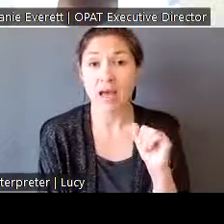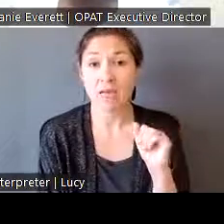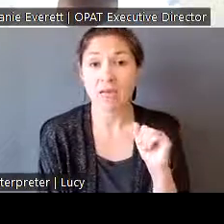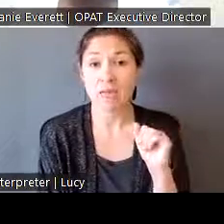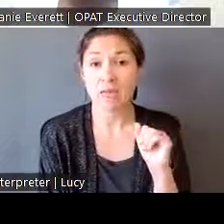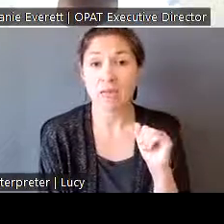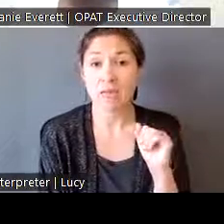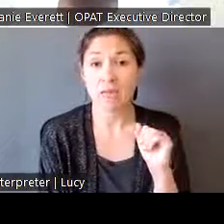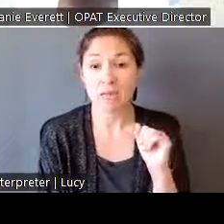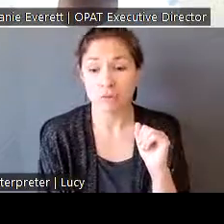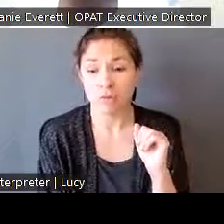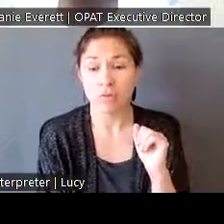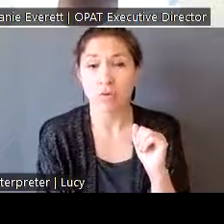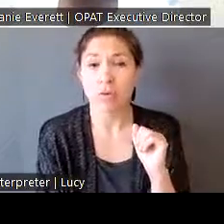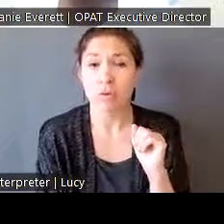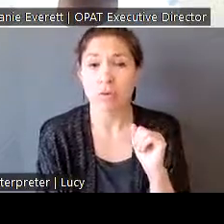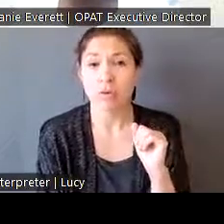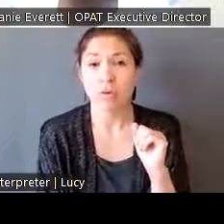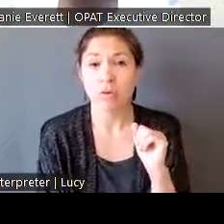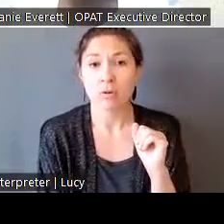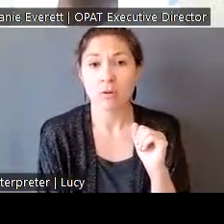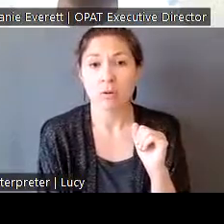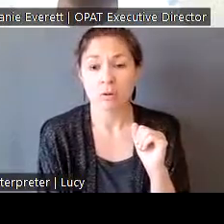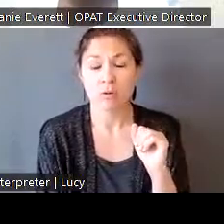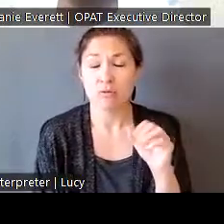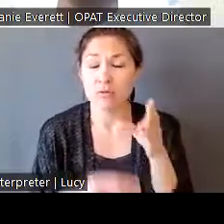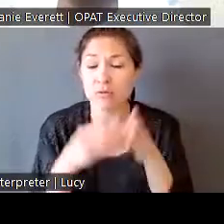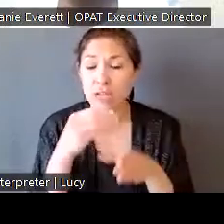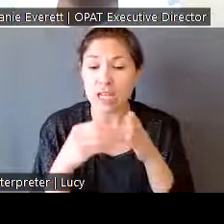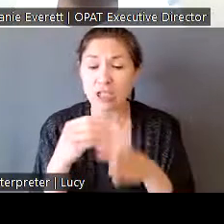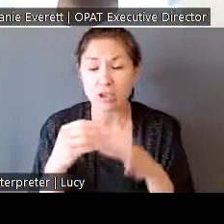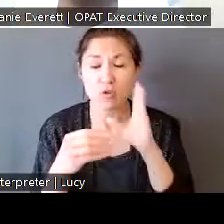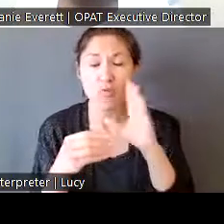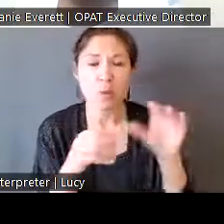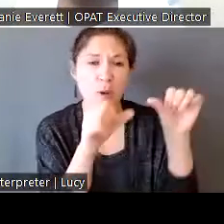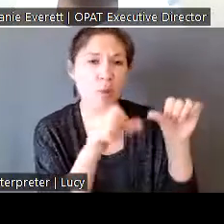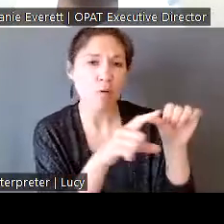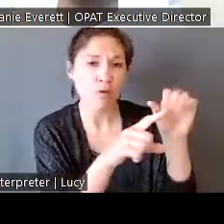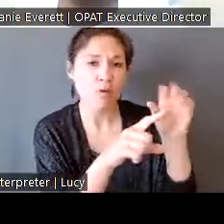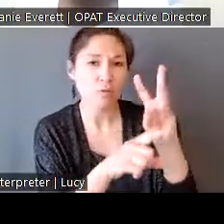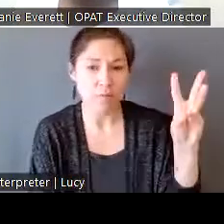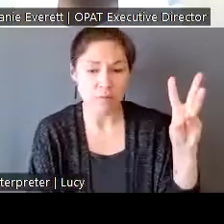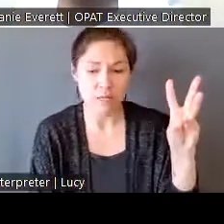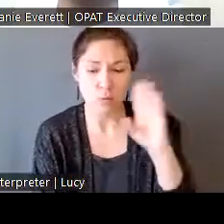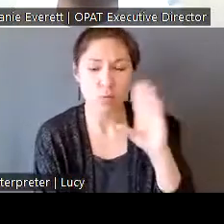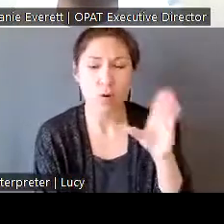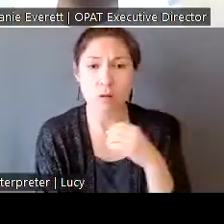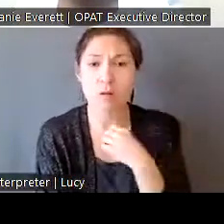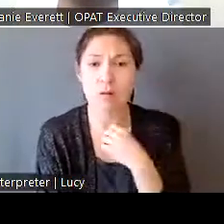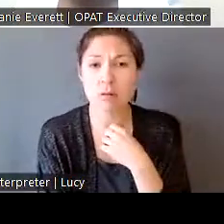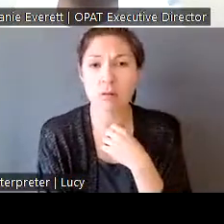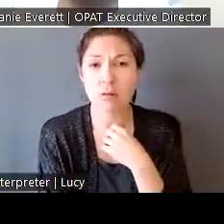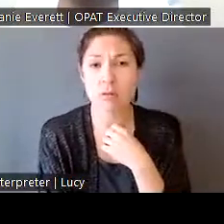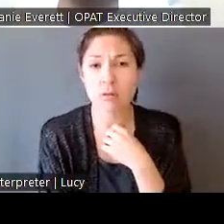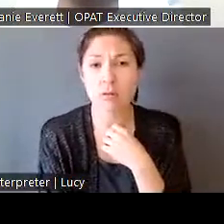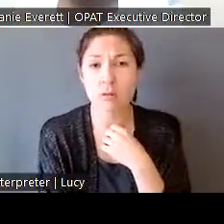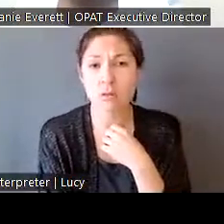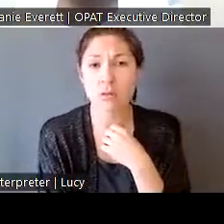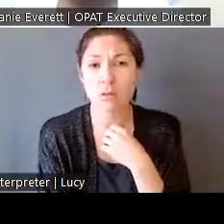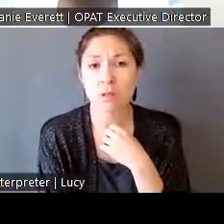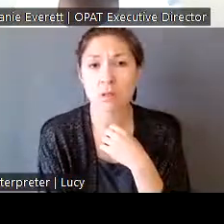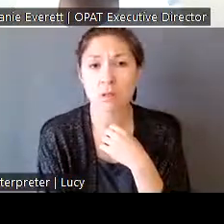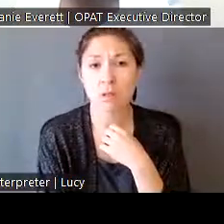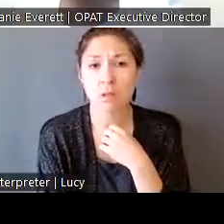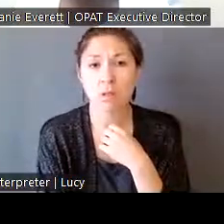Post Commission's website is full of a lot of information. If you do want to attend their hearings or